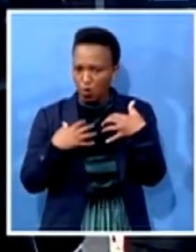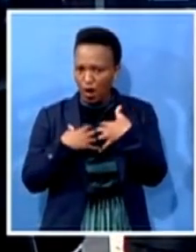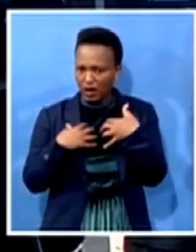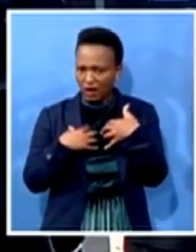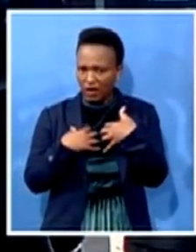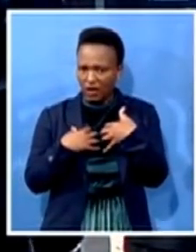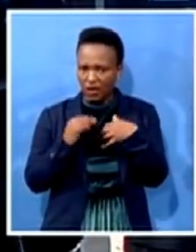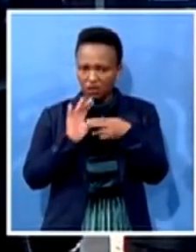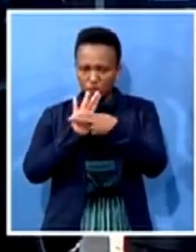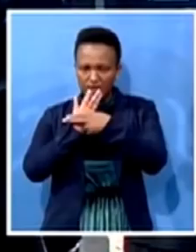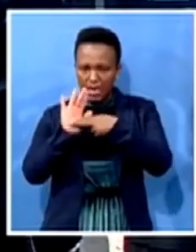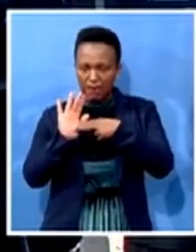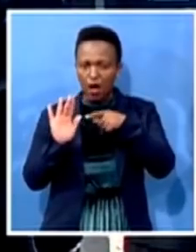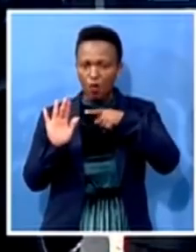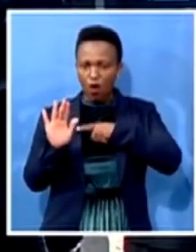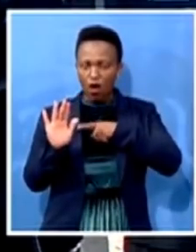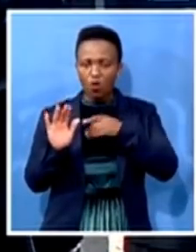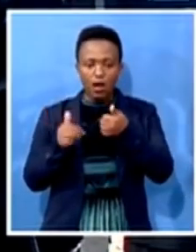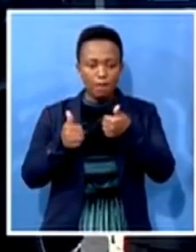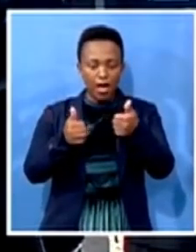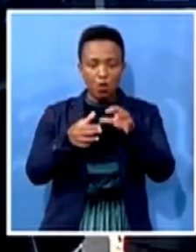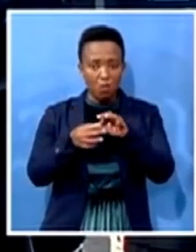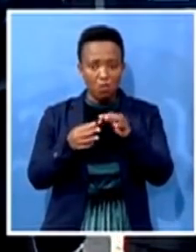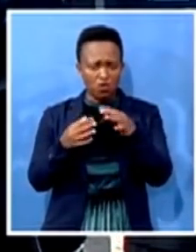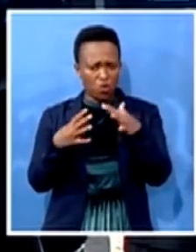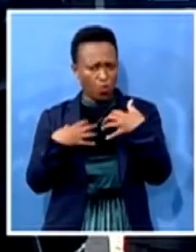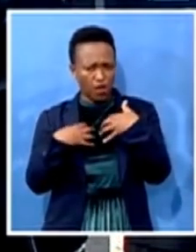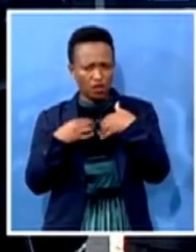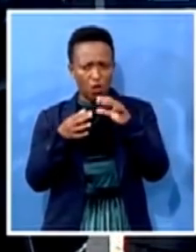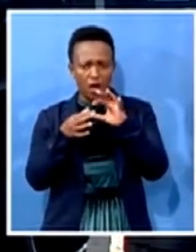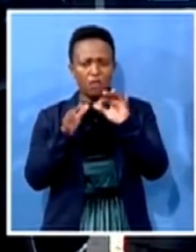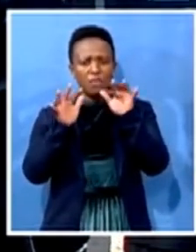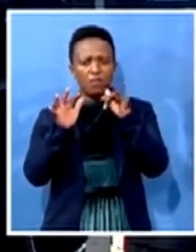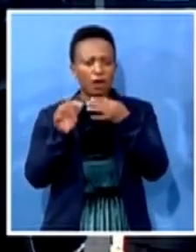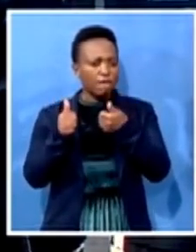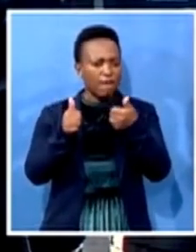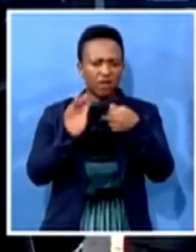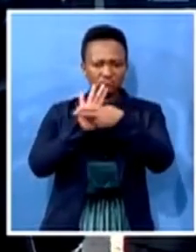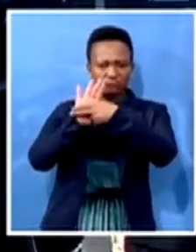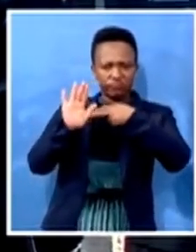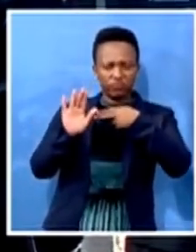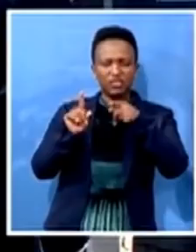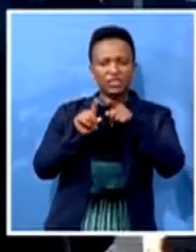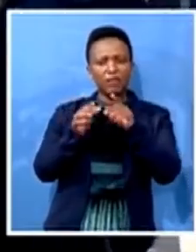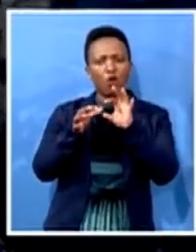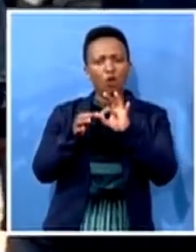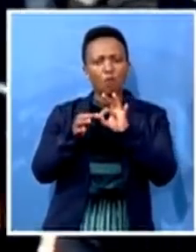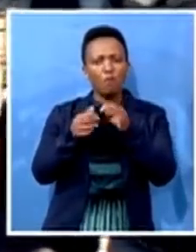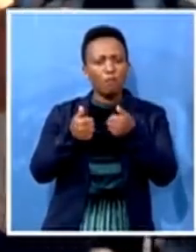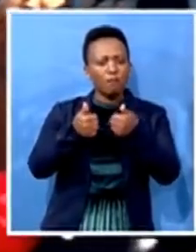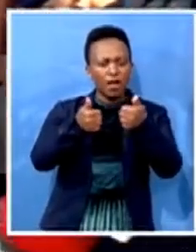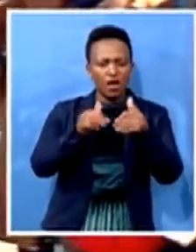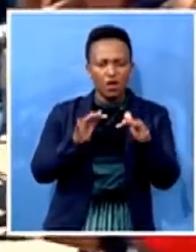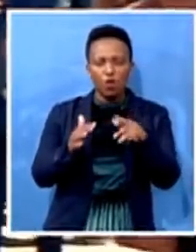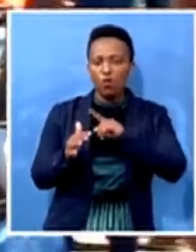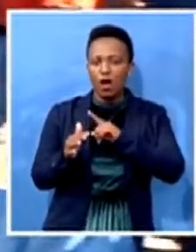How was the reception at home when you were coming here? Because a lot of people have stigmas around people who've